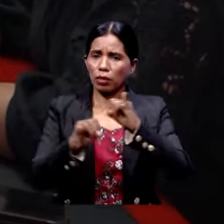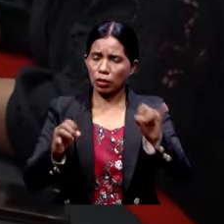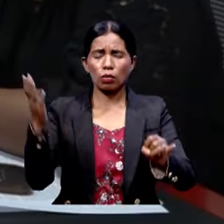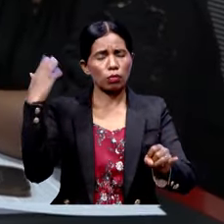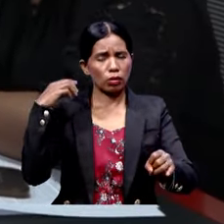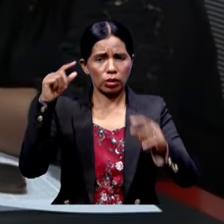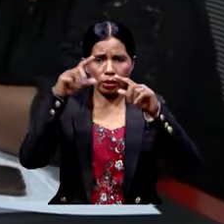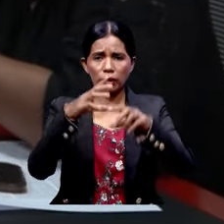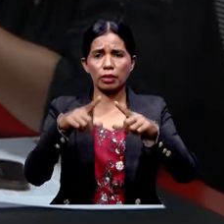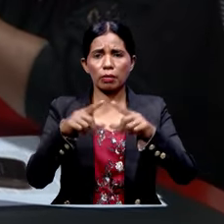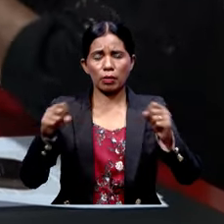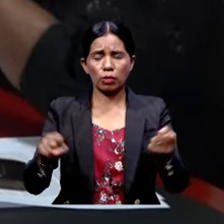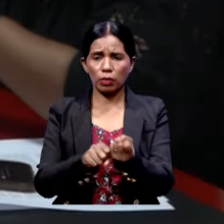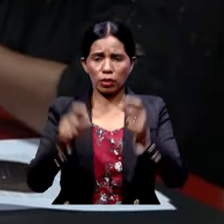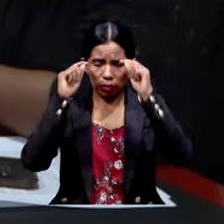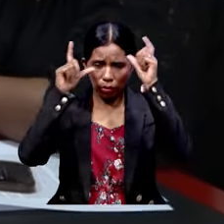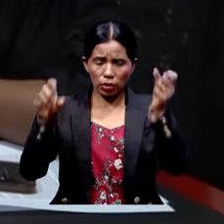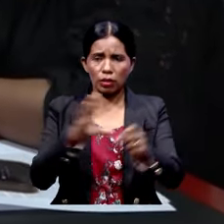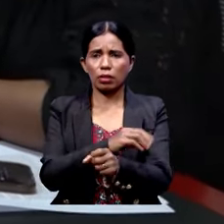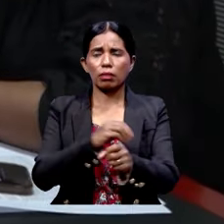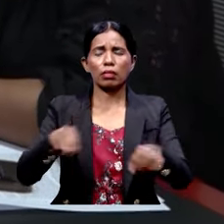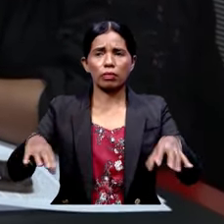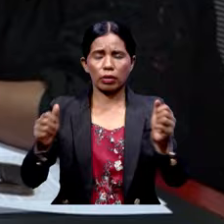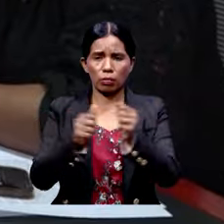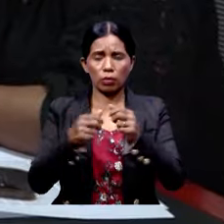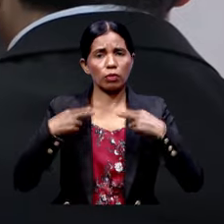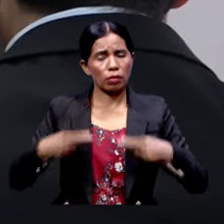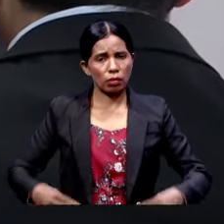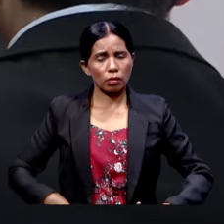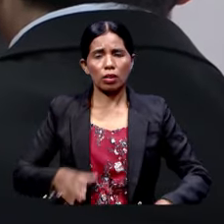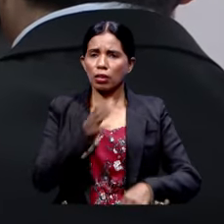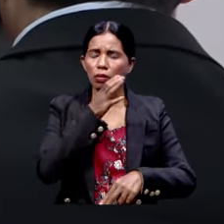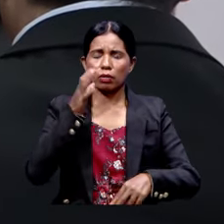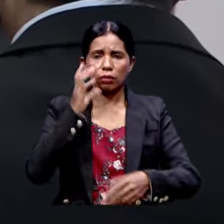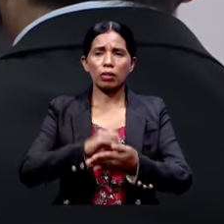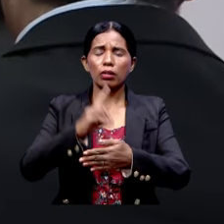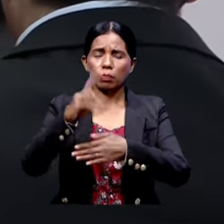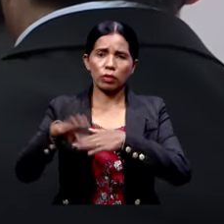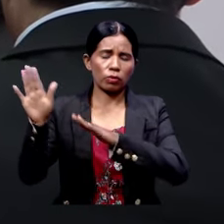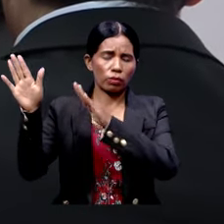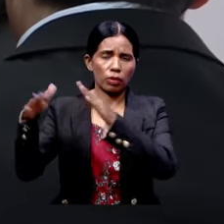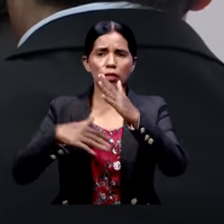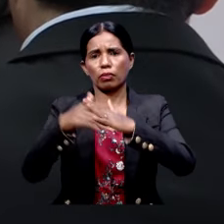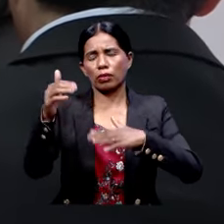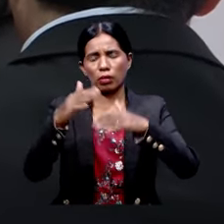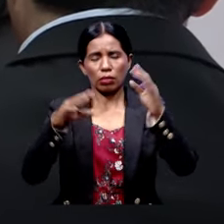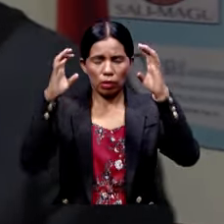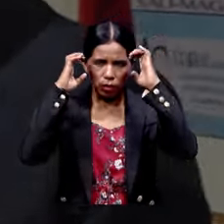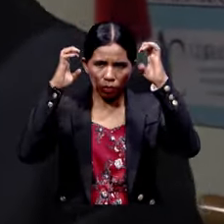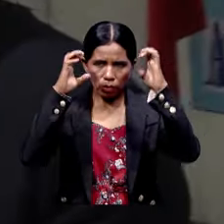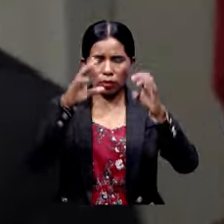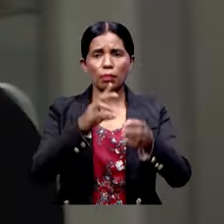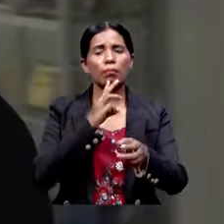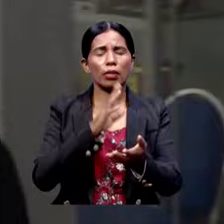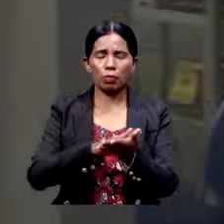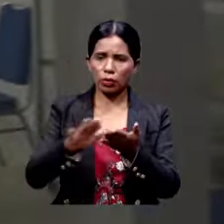na Timor-Leste e a área capacitação, recurso humano, agricultura, desenvolvimento rural, infraestrutura, marítima, educação, bemos